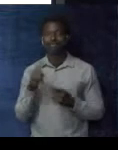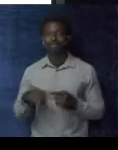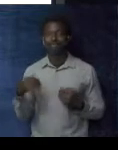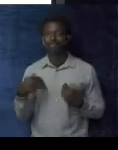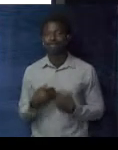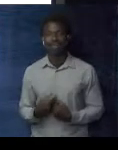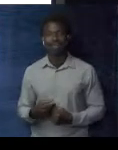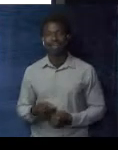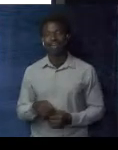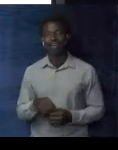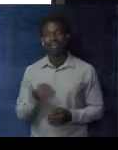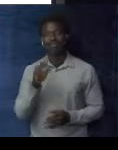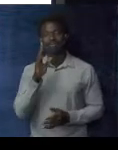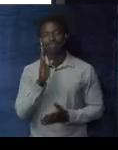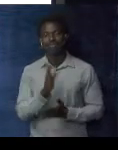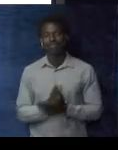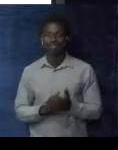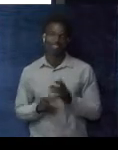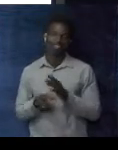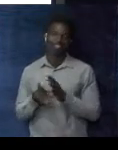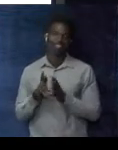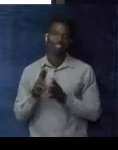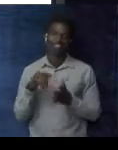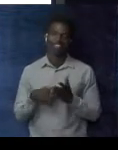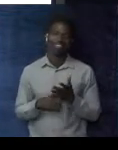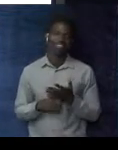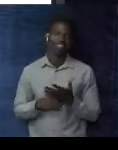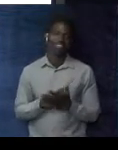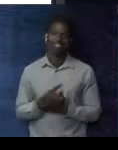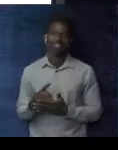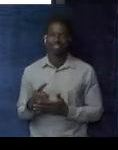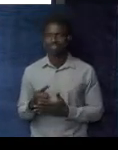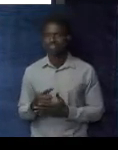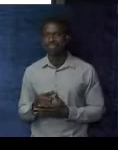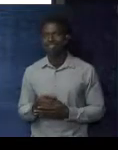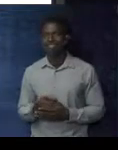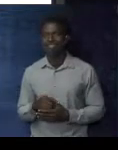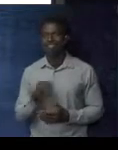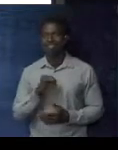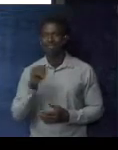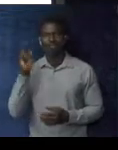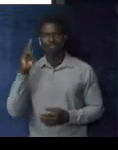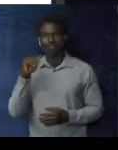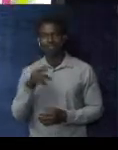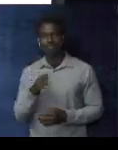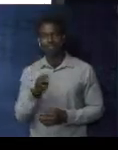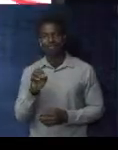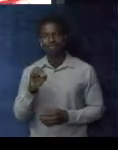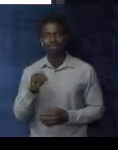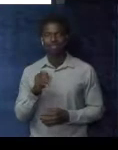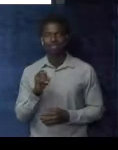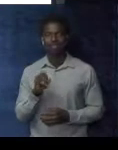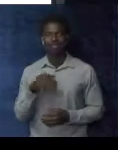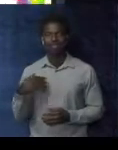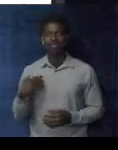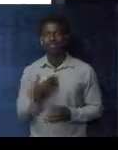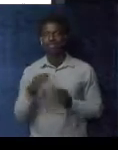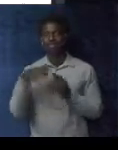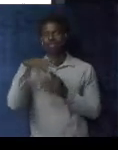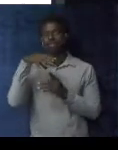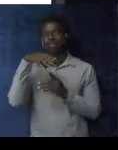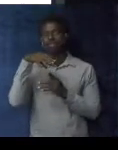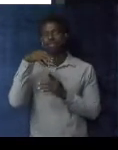means it is time to have some revision this week. Hi, I'm Uncle Agbaje. Our learning objective is very